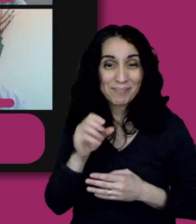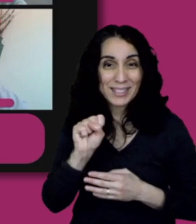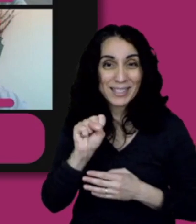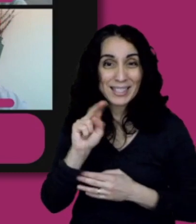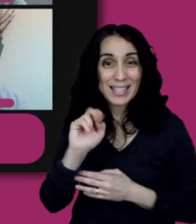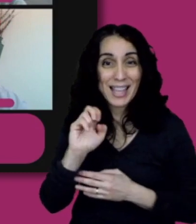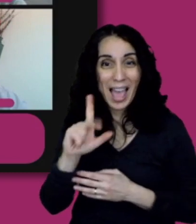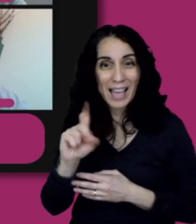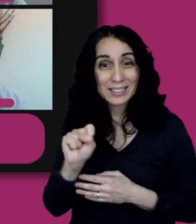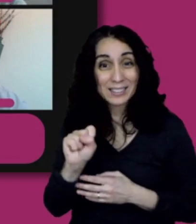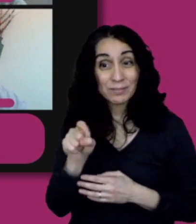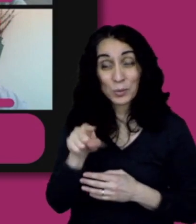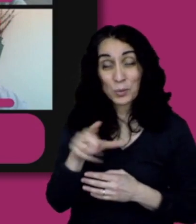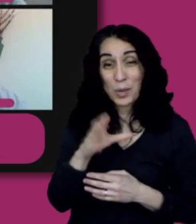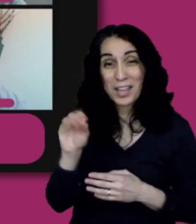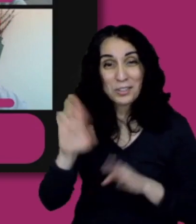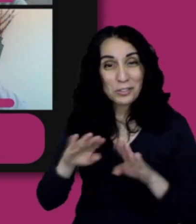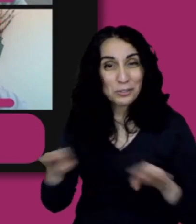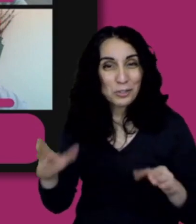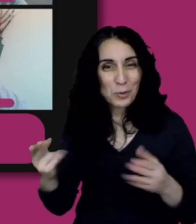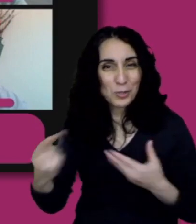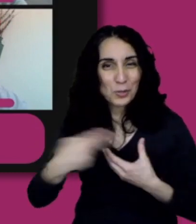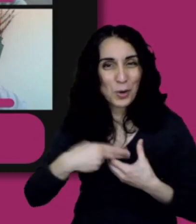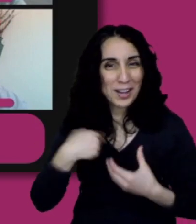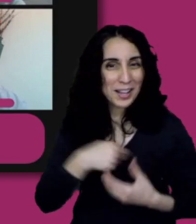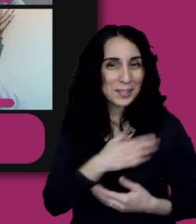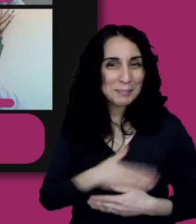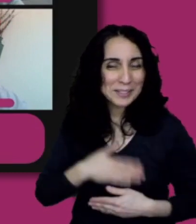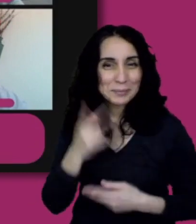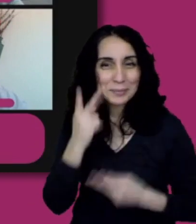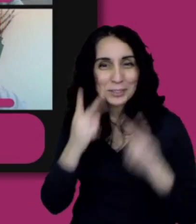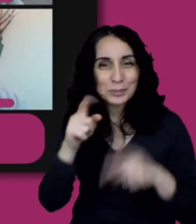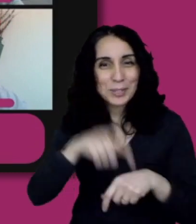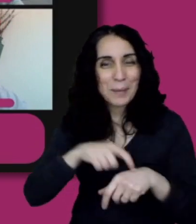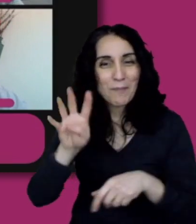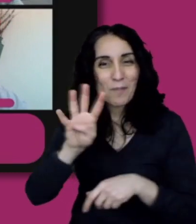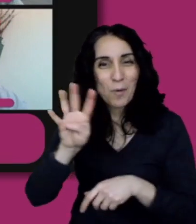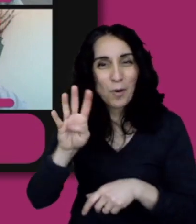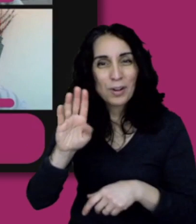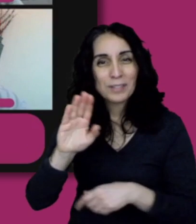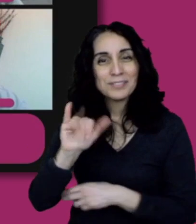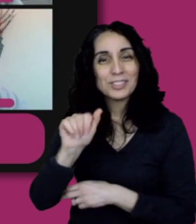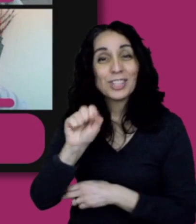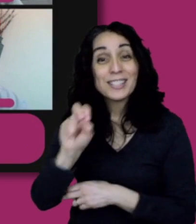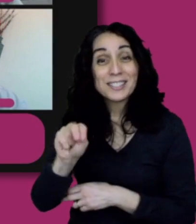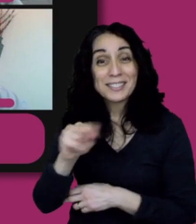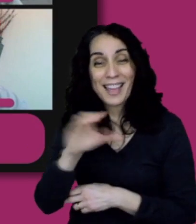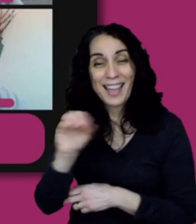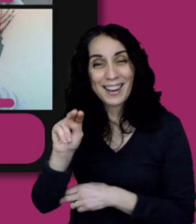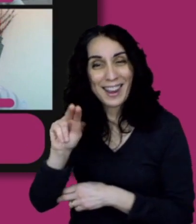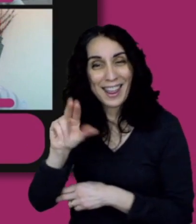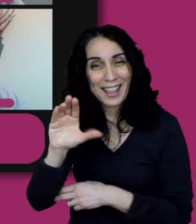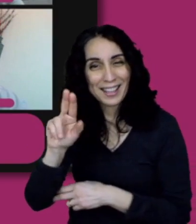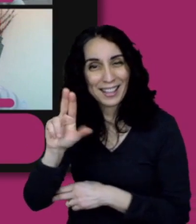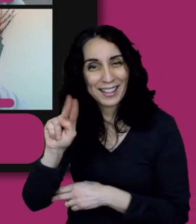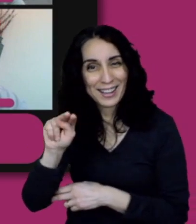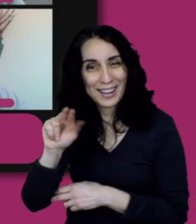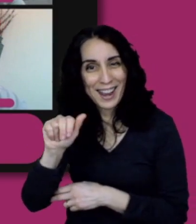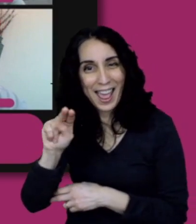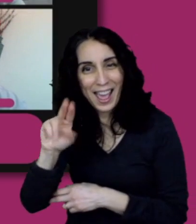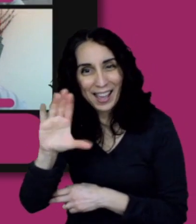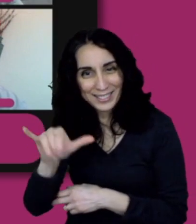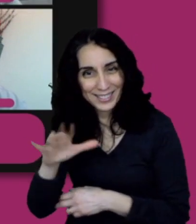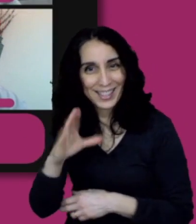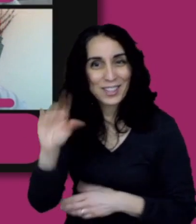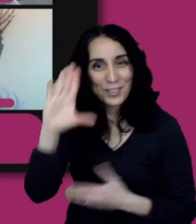in doing this with us on Friday, 2 days from now, we'll see them at 4 o'clock. And Jason and Nancy, thank you and your son so much.